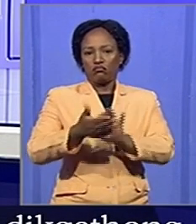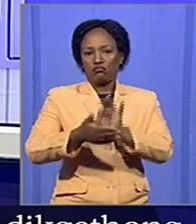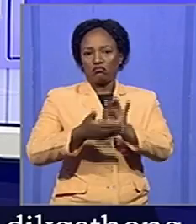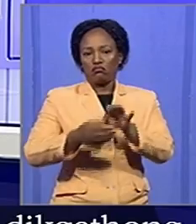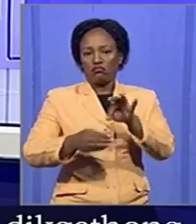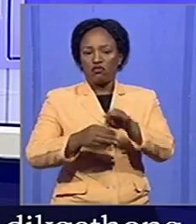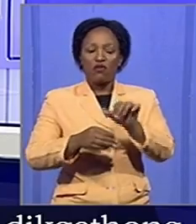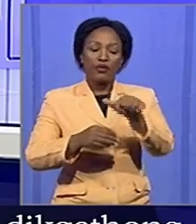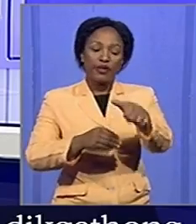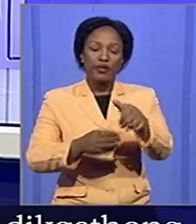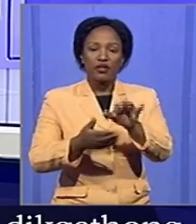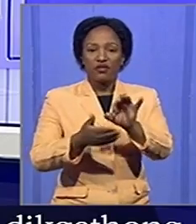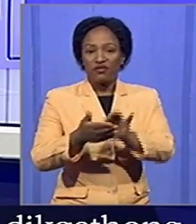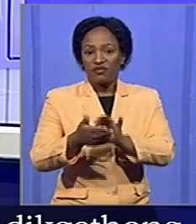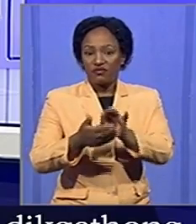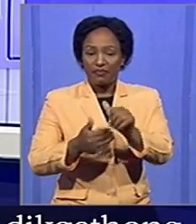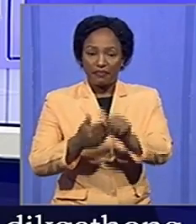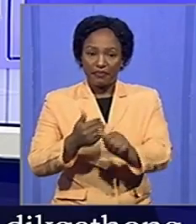tlang.